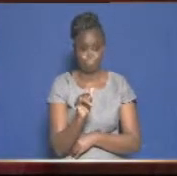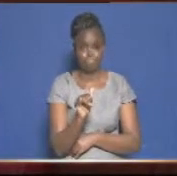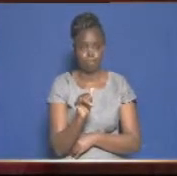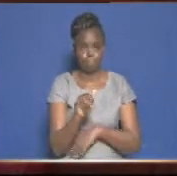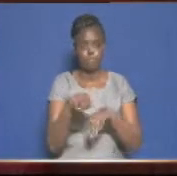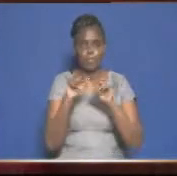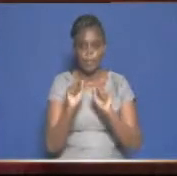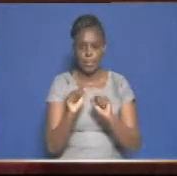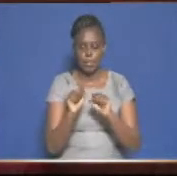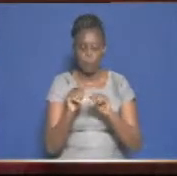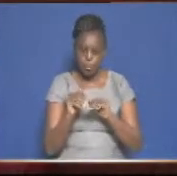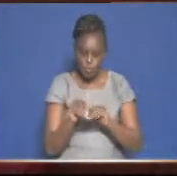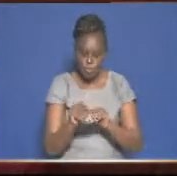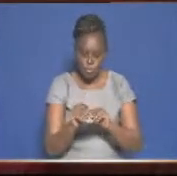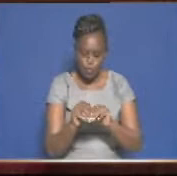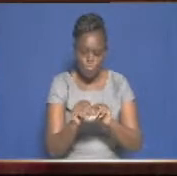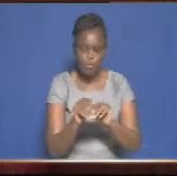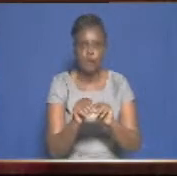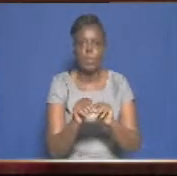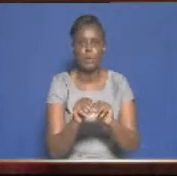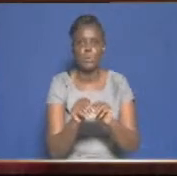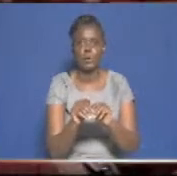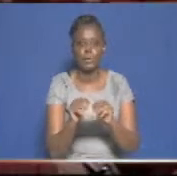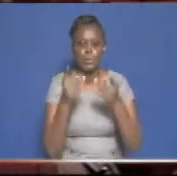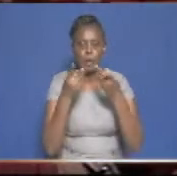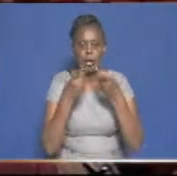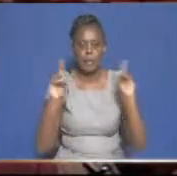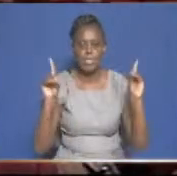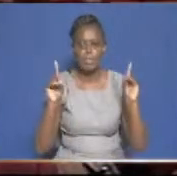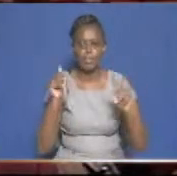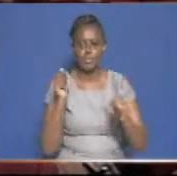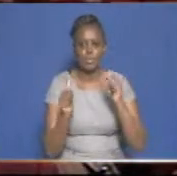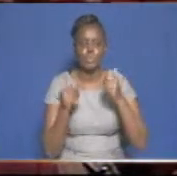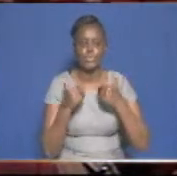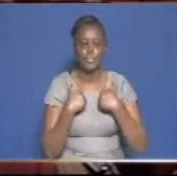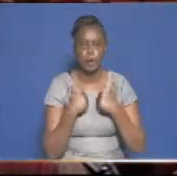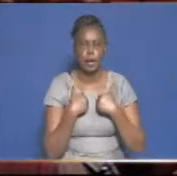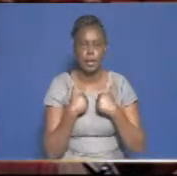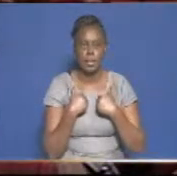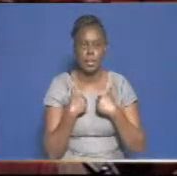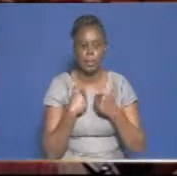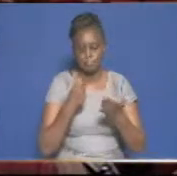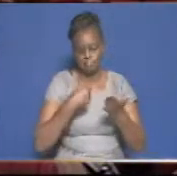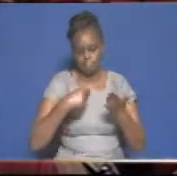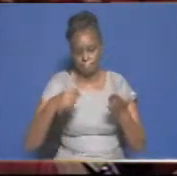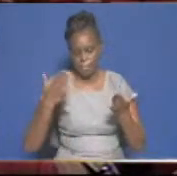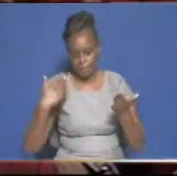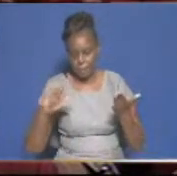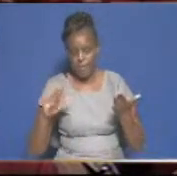to adhere to those declarations that we have signed to